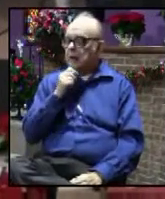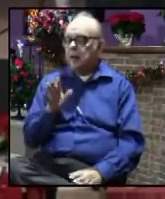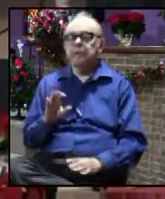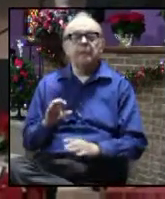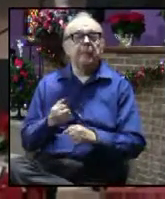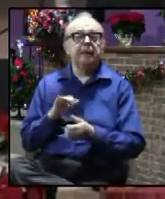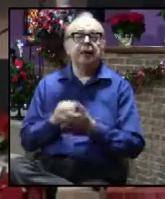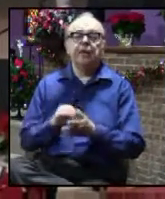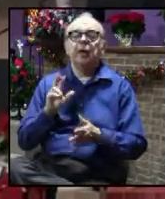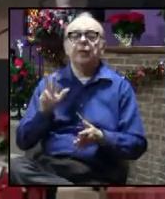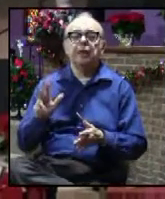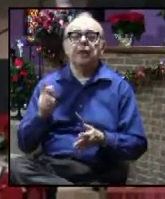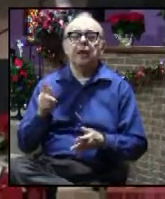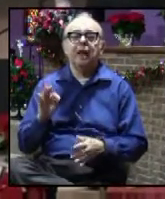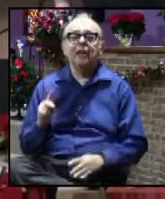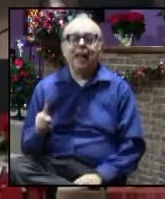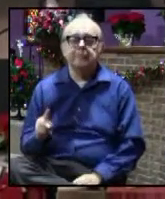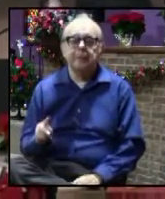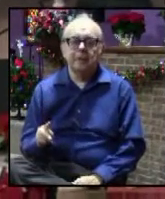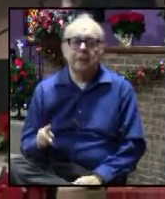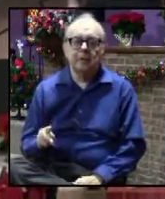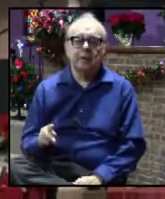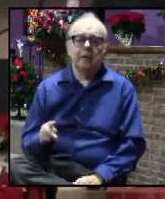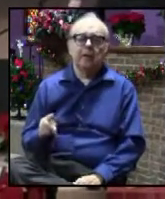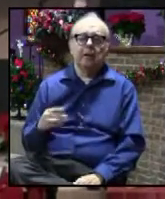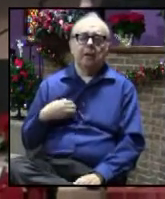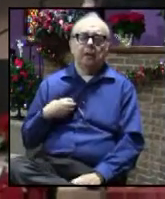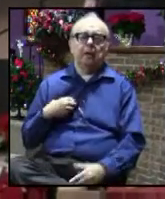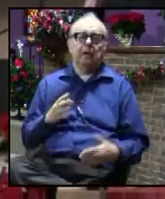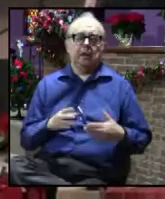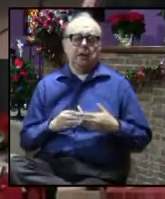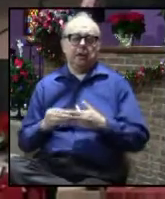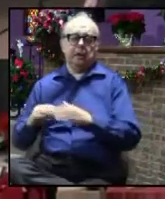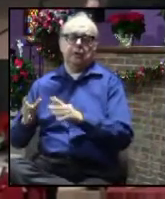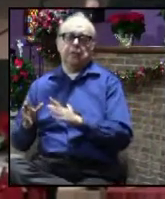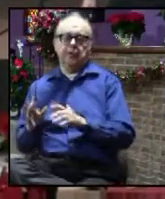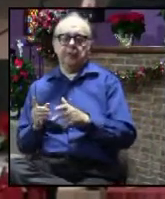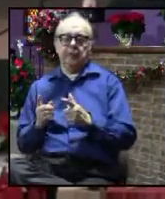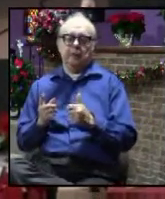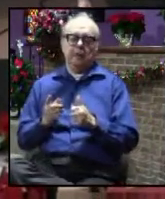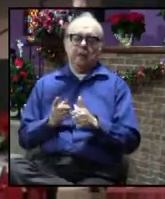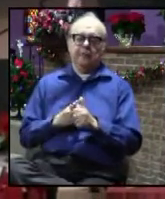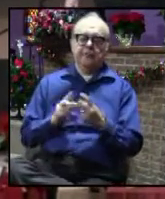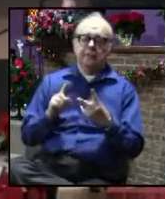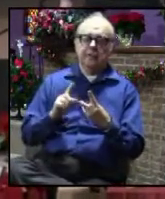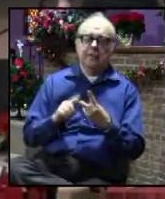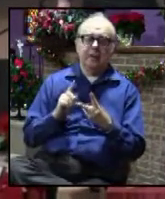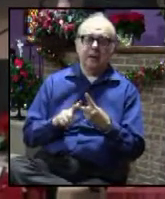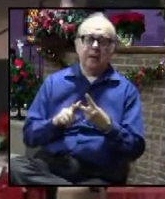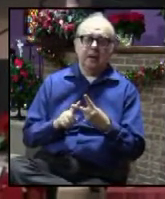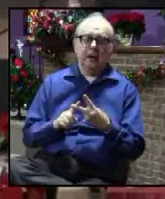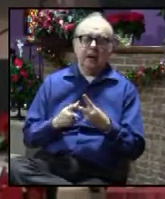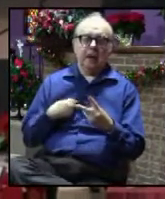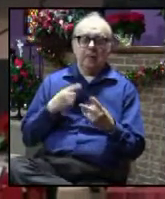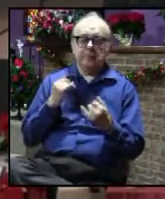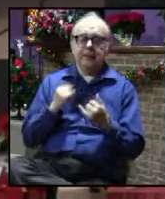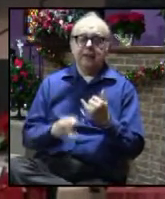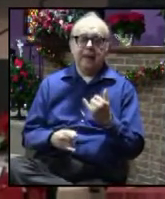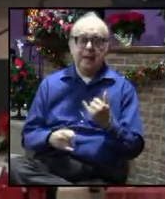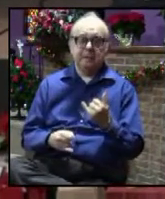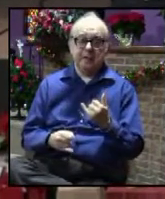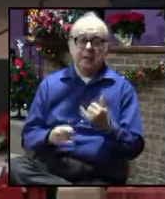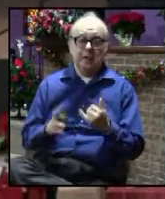3rd one. I may have been leading the pack on the first 2, but I'll tell you what, I'll be dead last by the 3rd